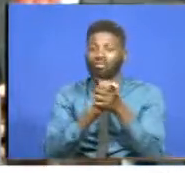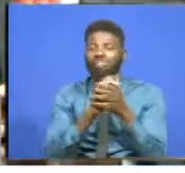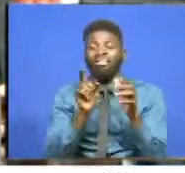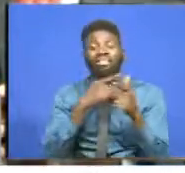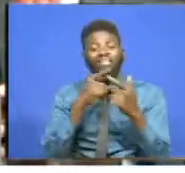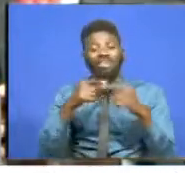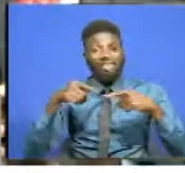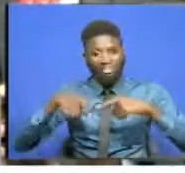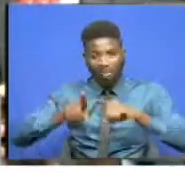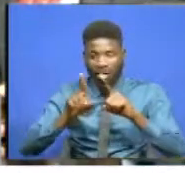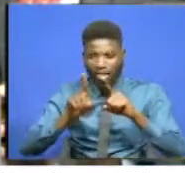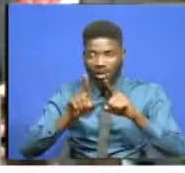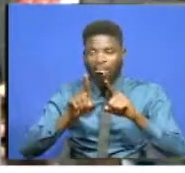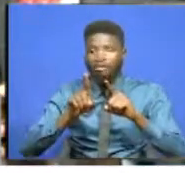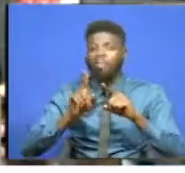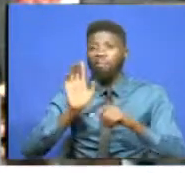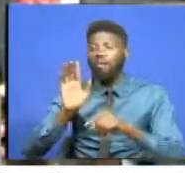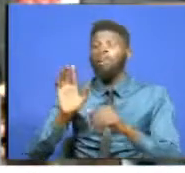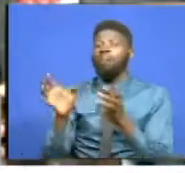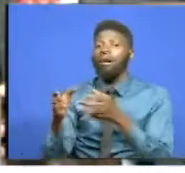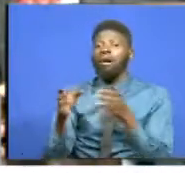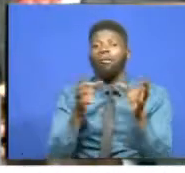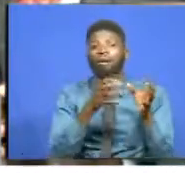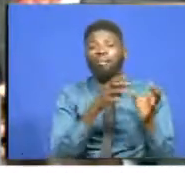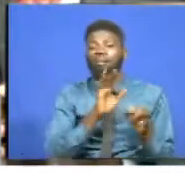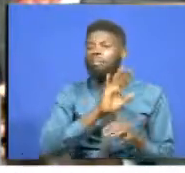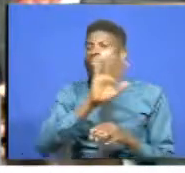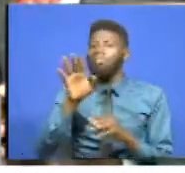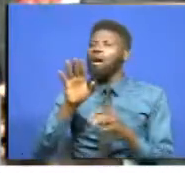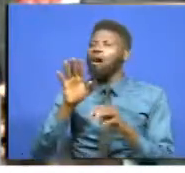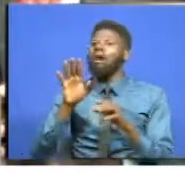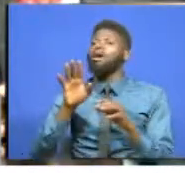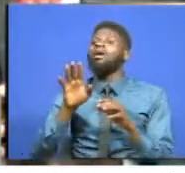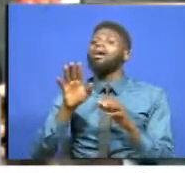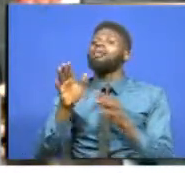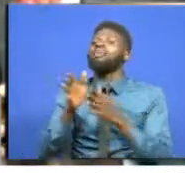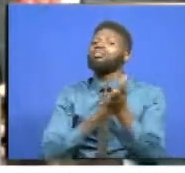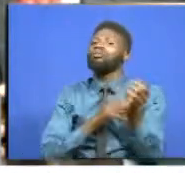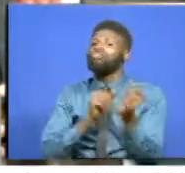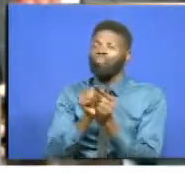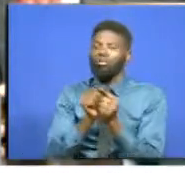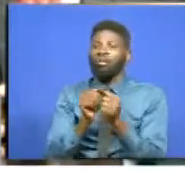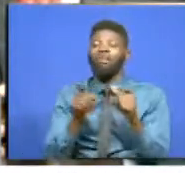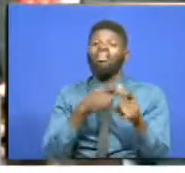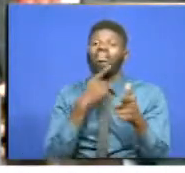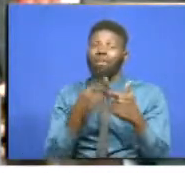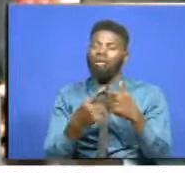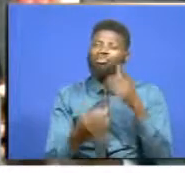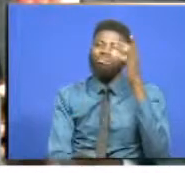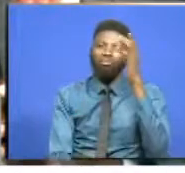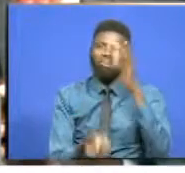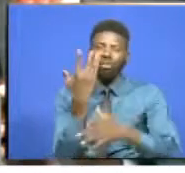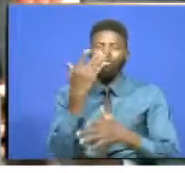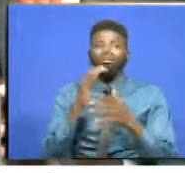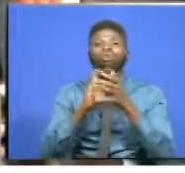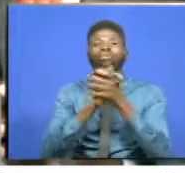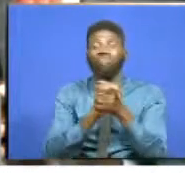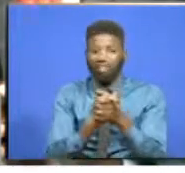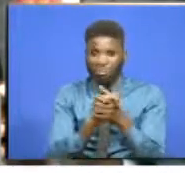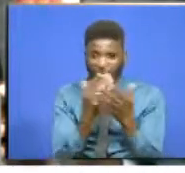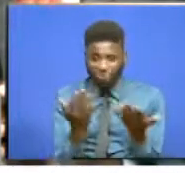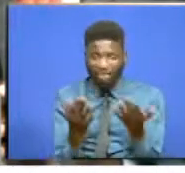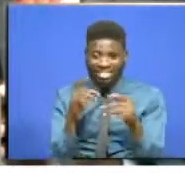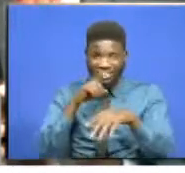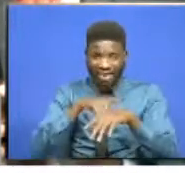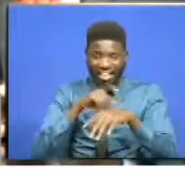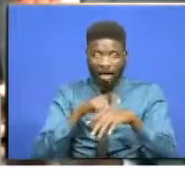They completely did away with their parties. They dissolved their parties and formed the Jubilee. Not joined the Jubilee, formed the Jubilee. So when you completely